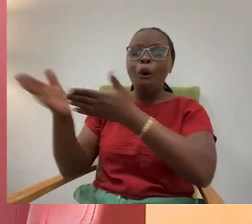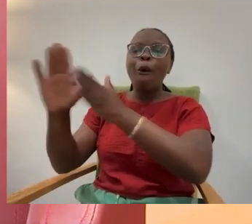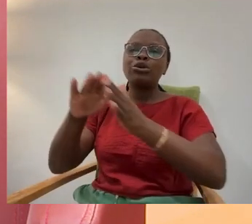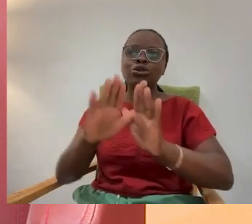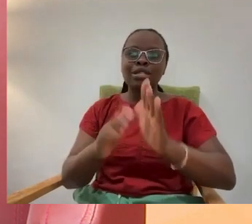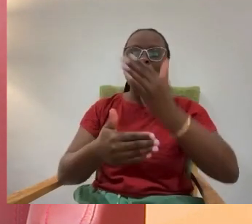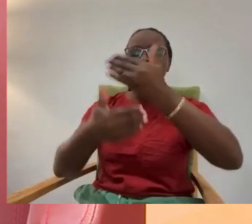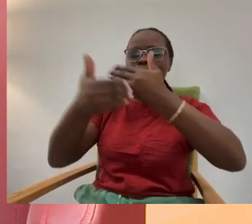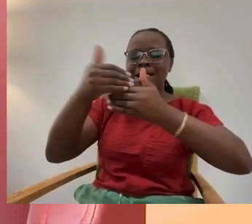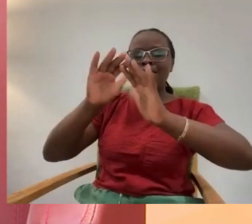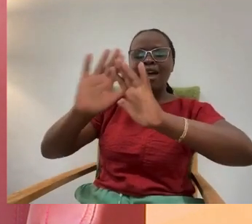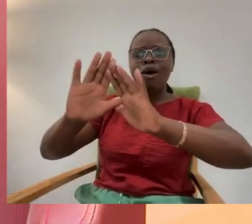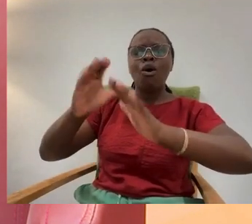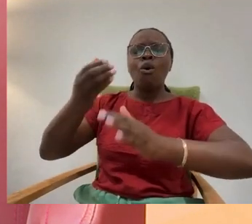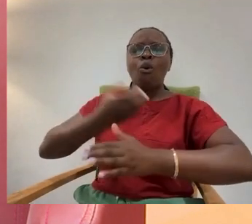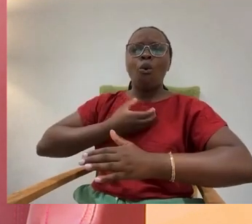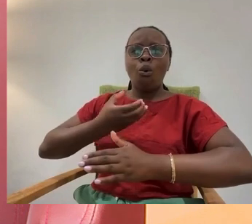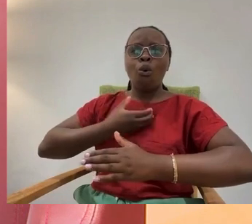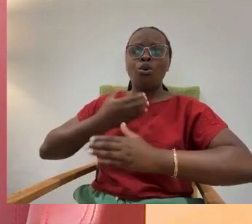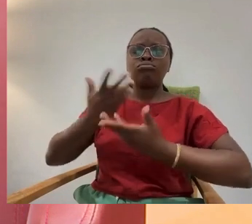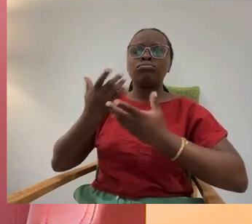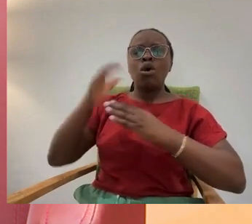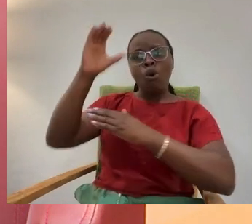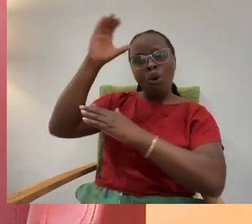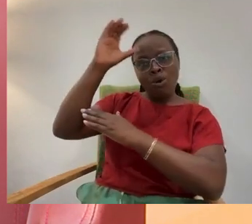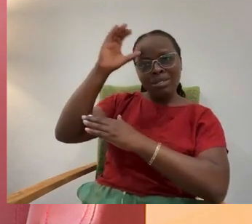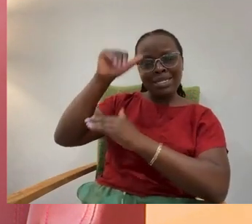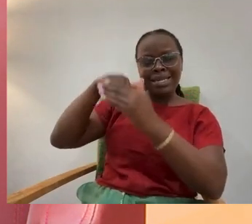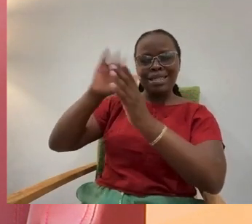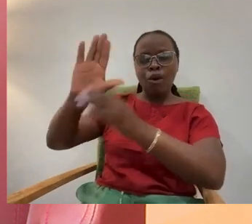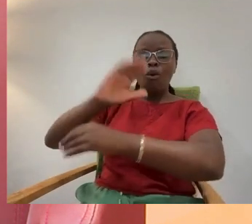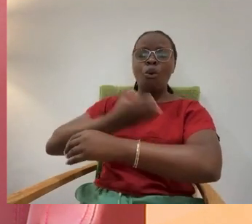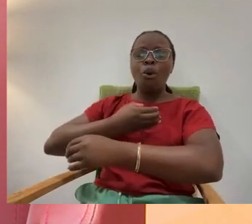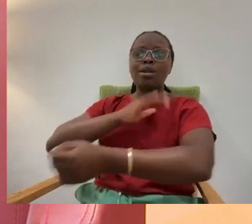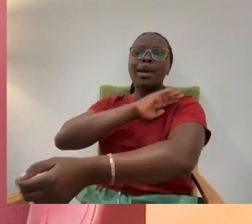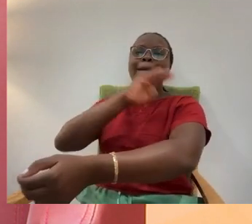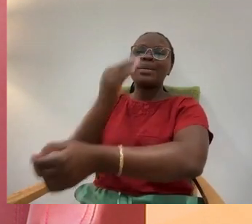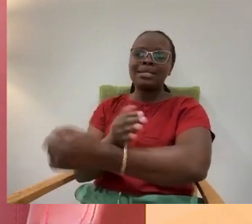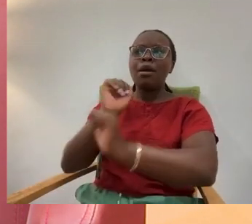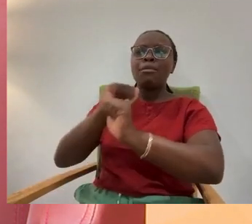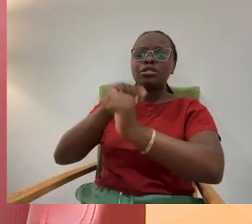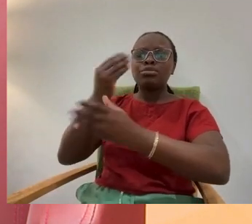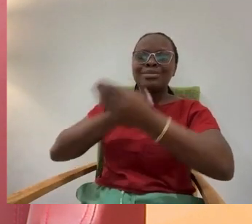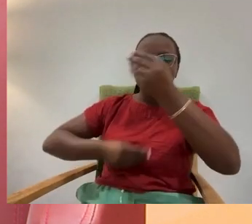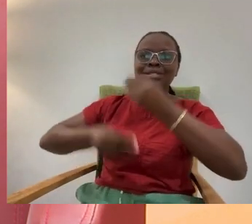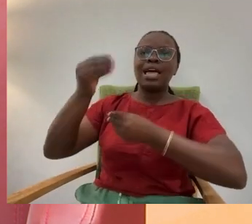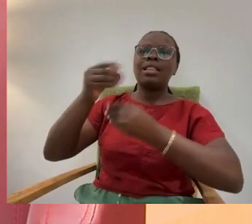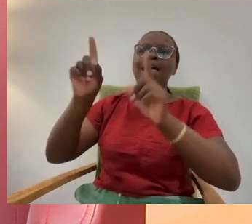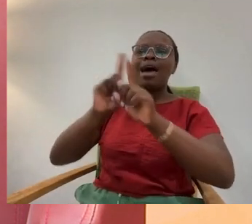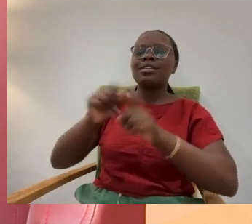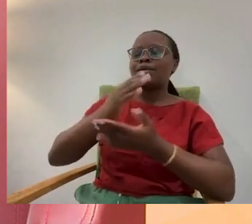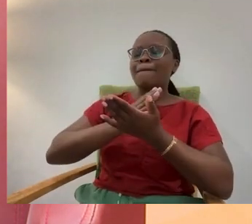own content in their capacity and in their level, and they can be able to sell that content as a part-time job. So